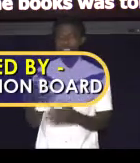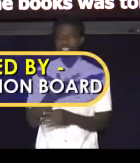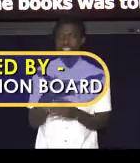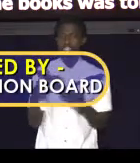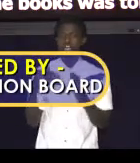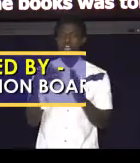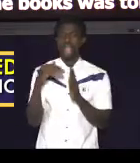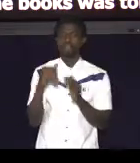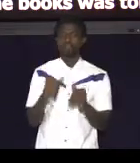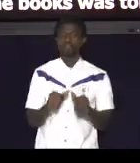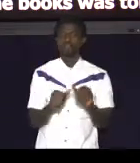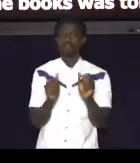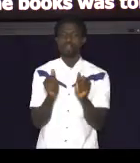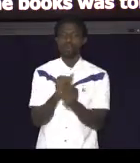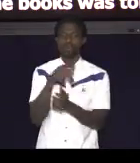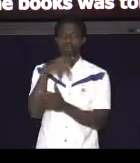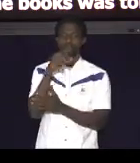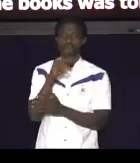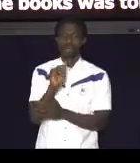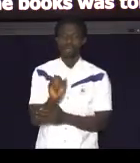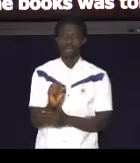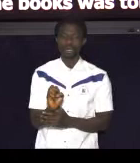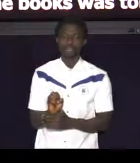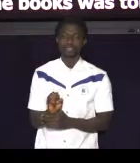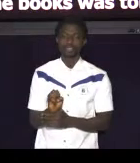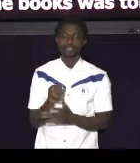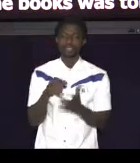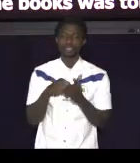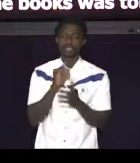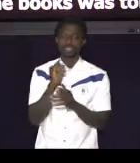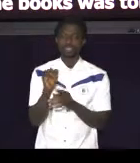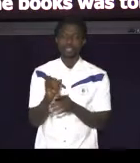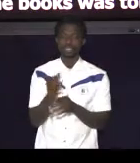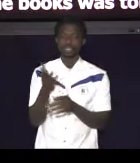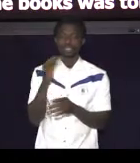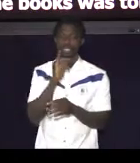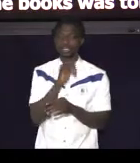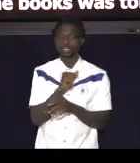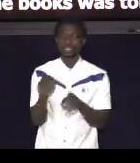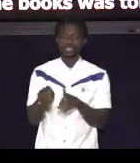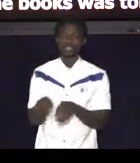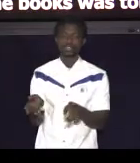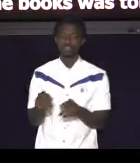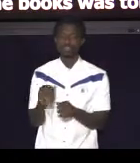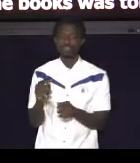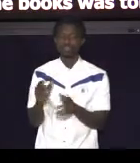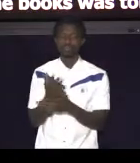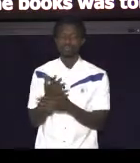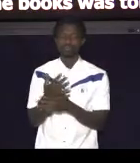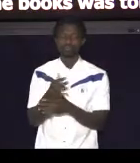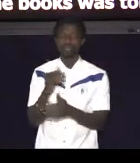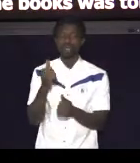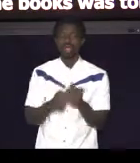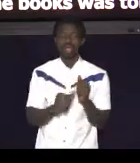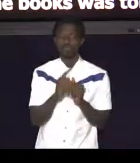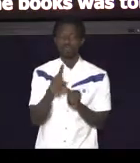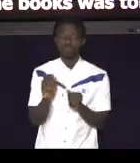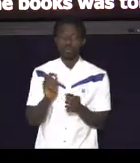followed with a phrase. There is a difference between everyone written as one word